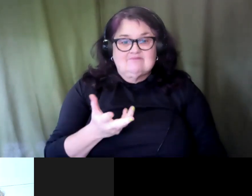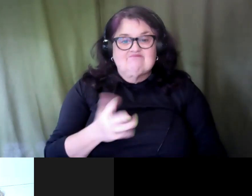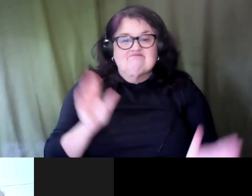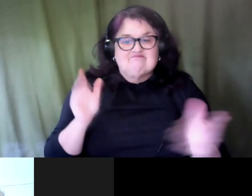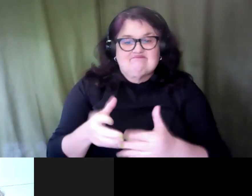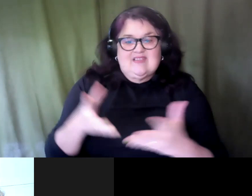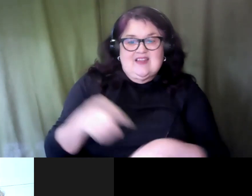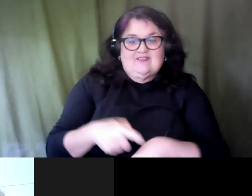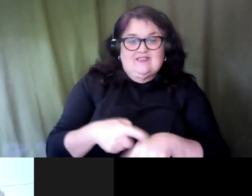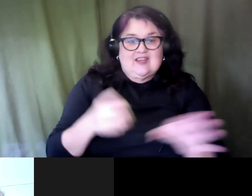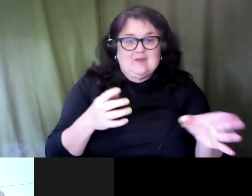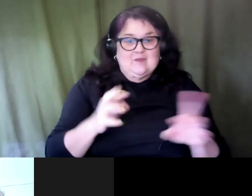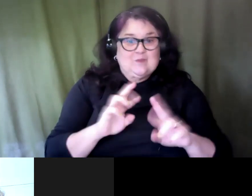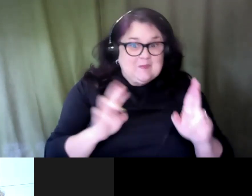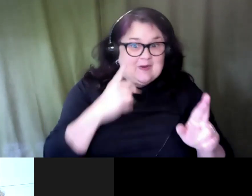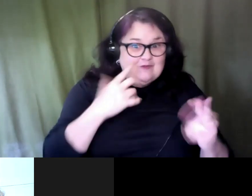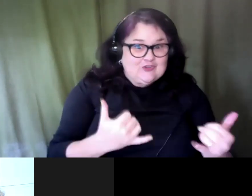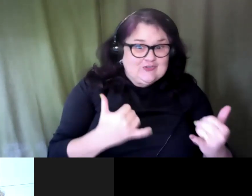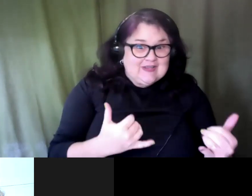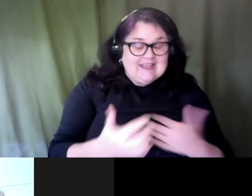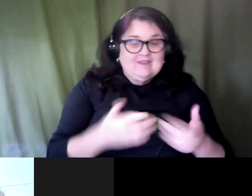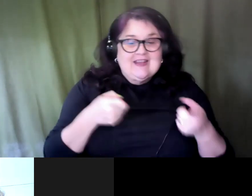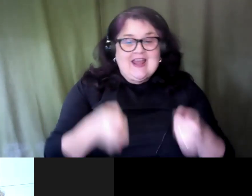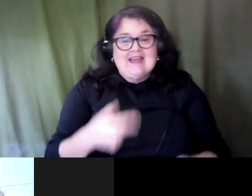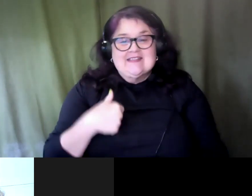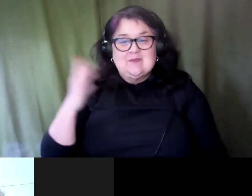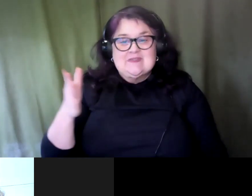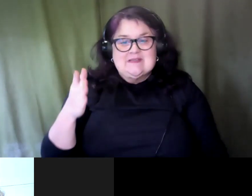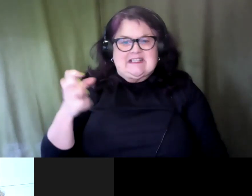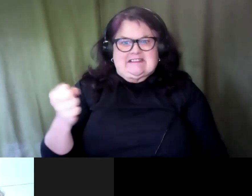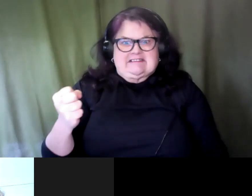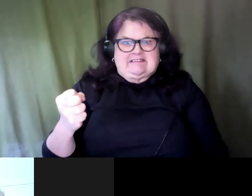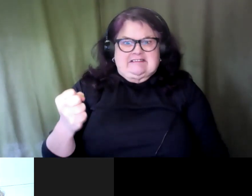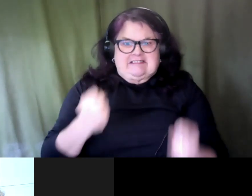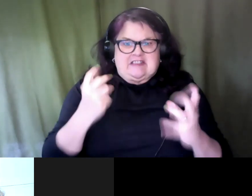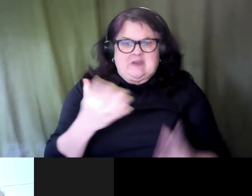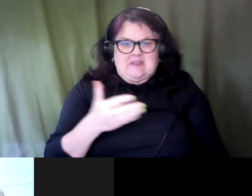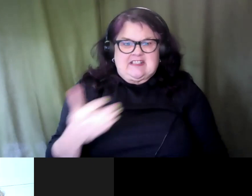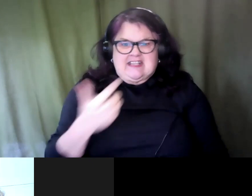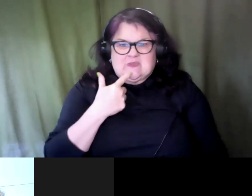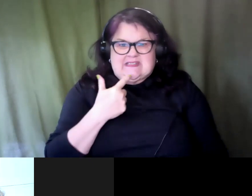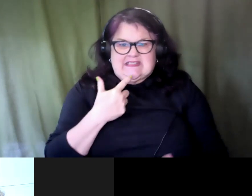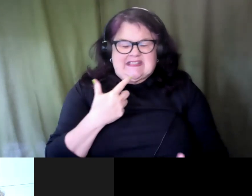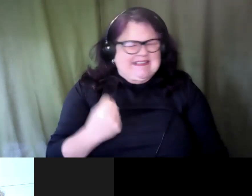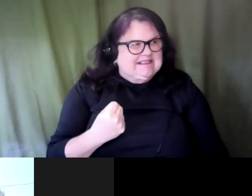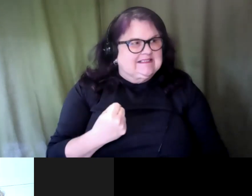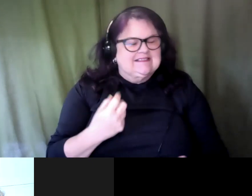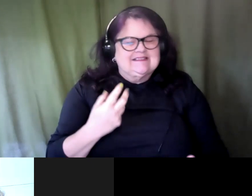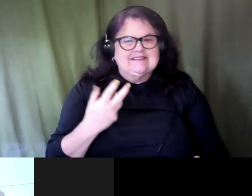preparing for today, but even still, as I was presenting it, I'm just like, there's so much left to say, this is